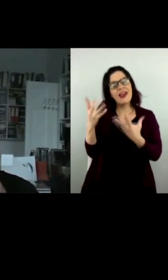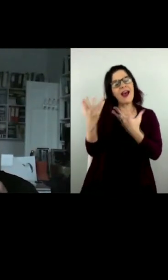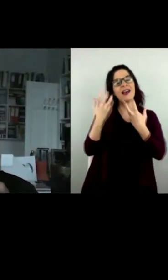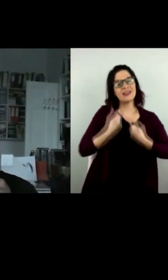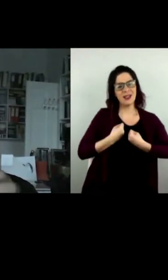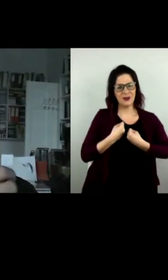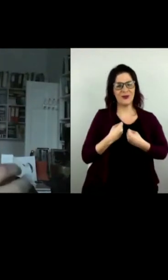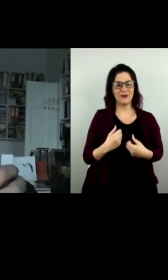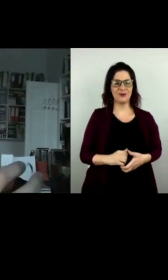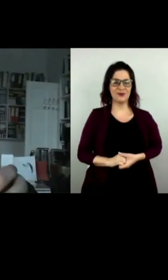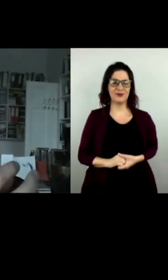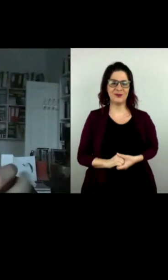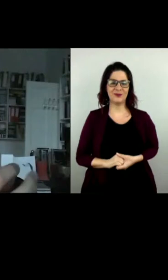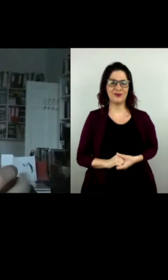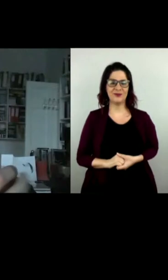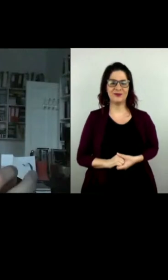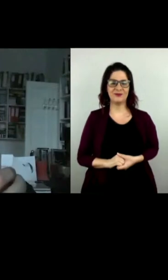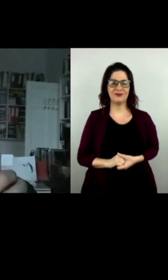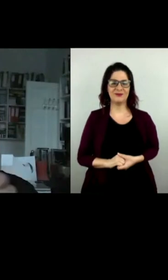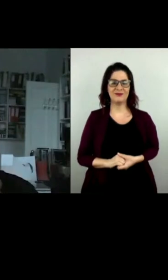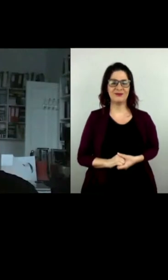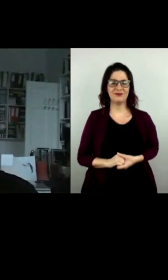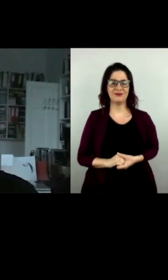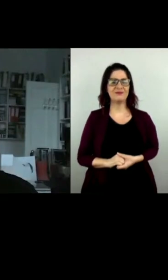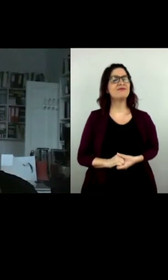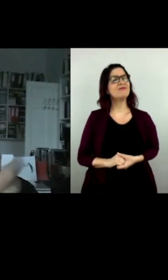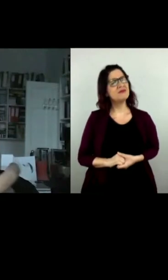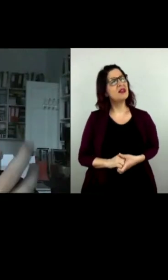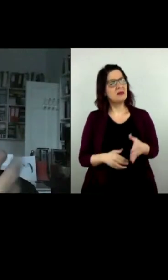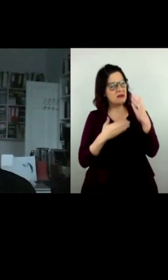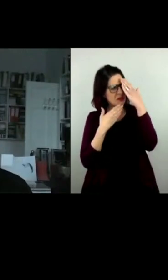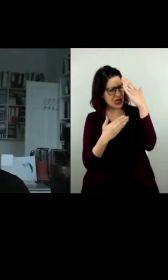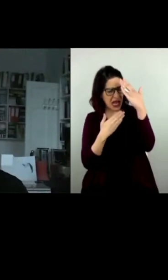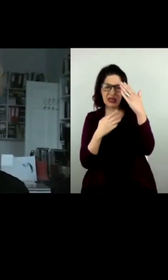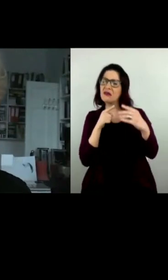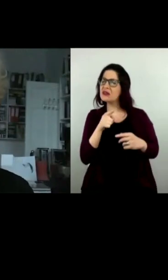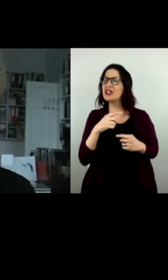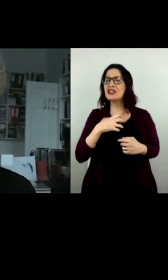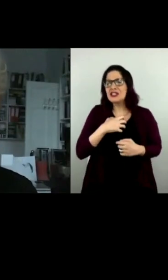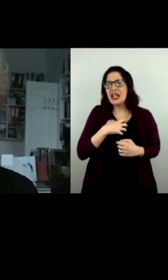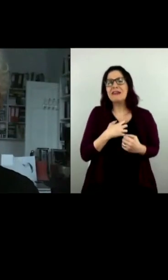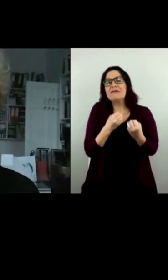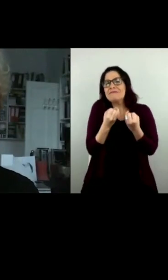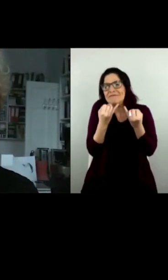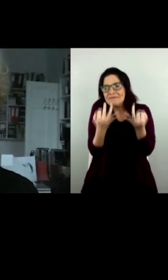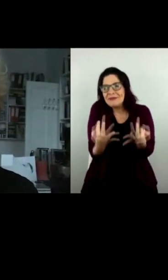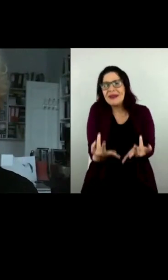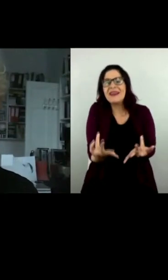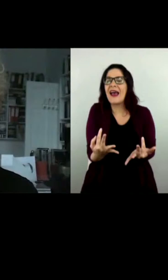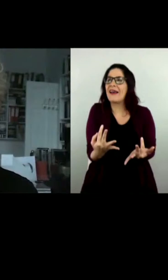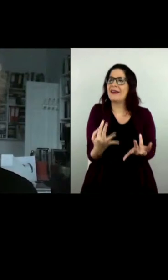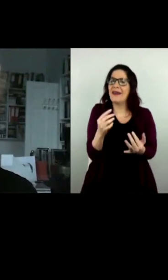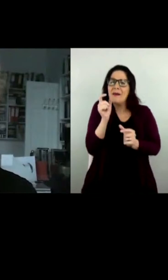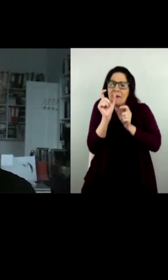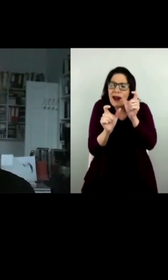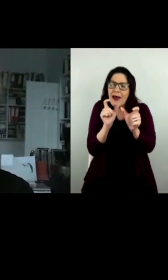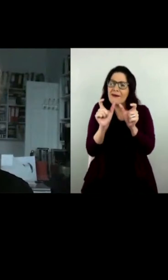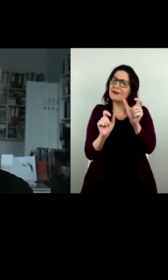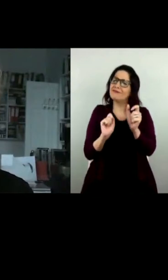much. What you said, you're using words beautifully, and you've made me quite emotional already.